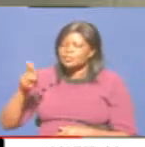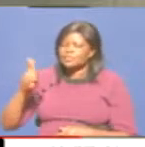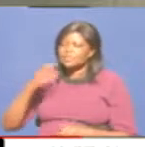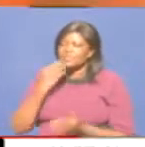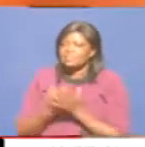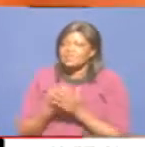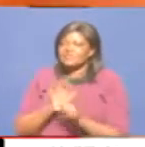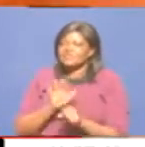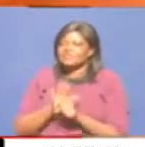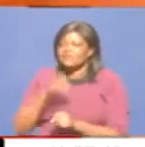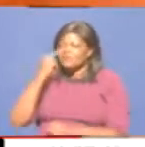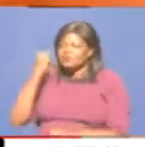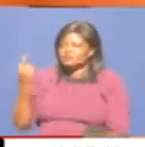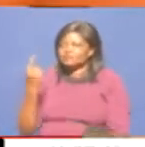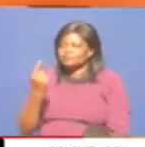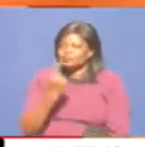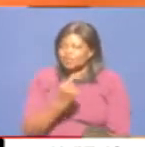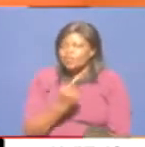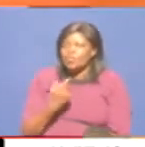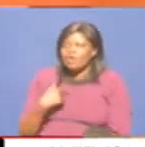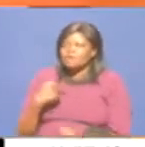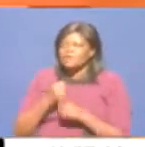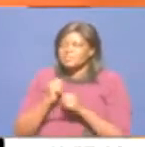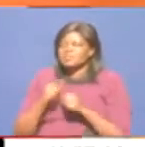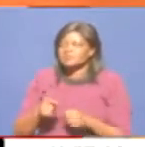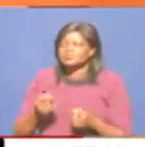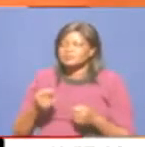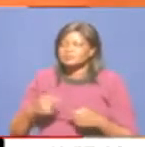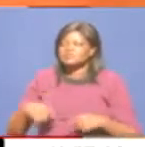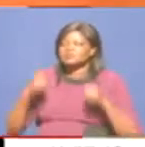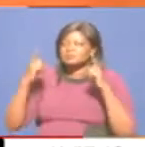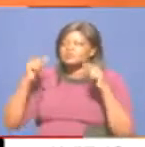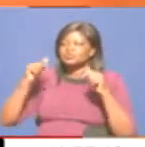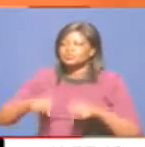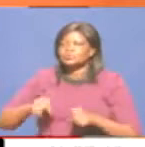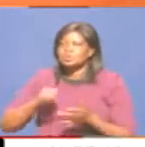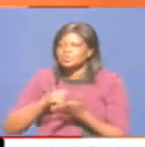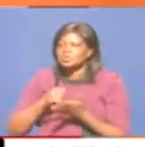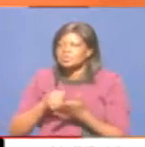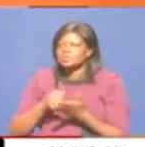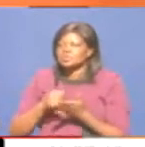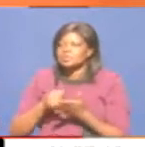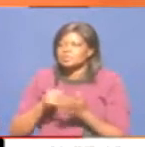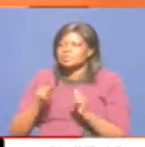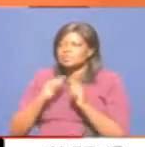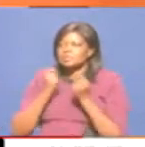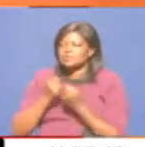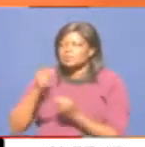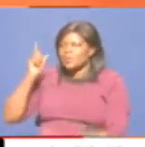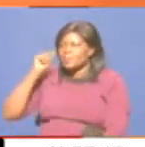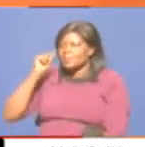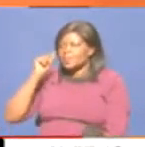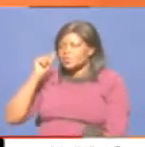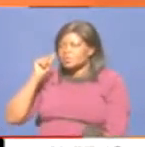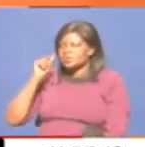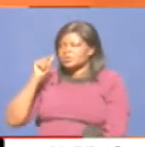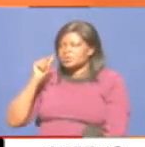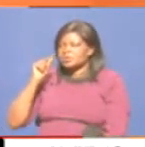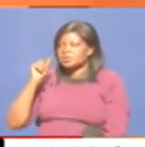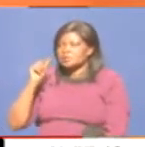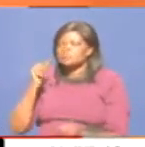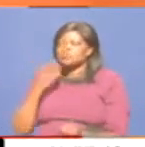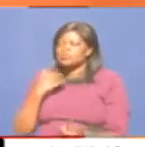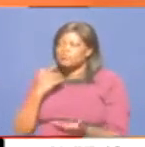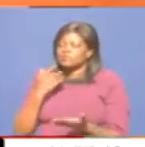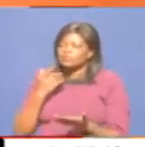for each and everyone who has made Newscheck a success today, including our teams in Mombasa. Of course, we would have wanted some